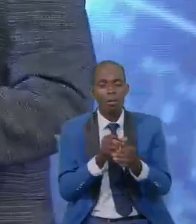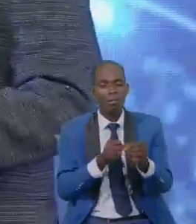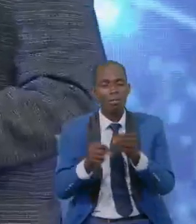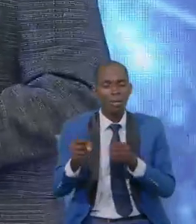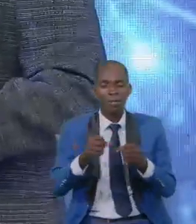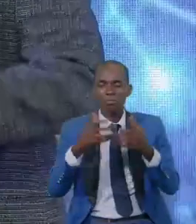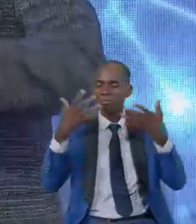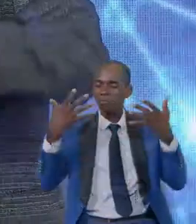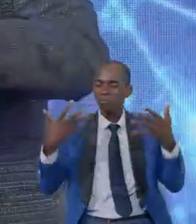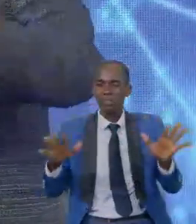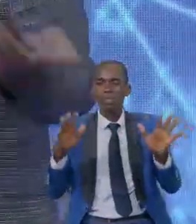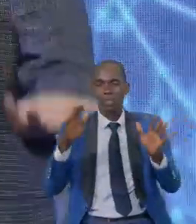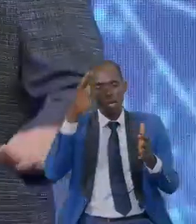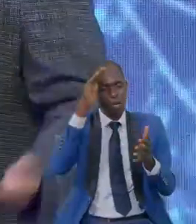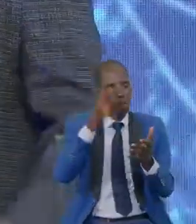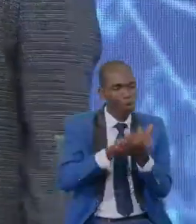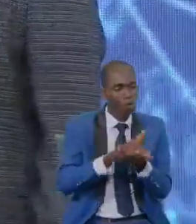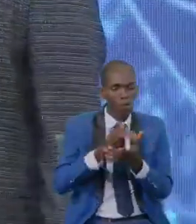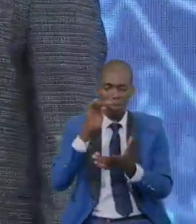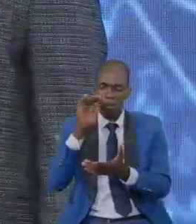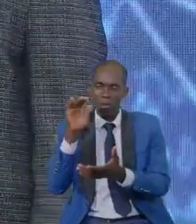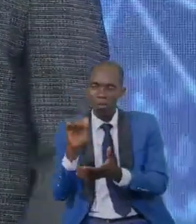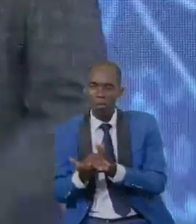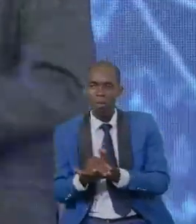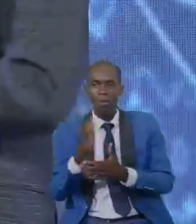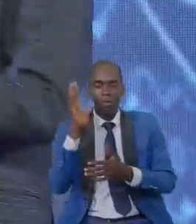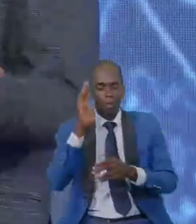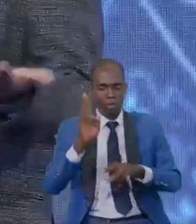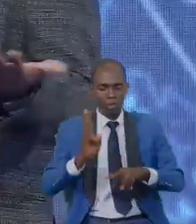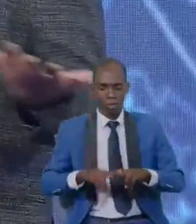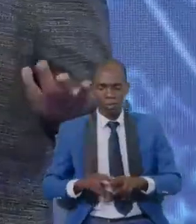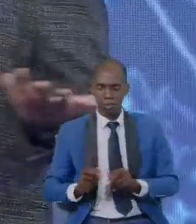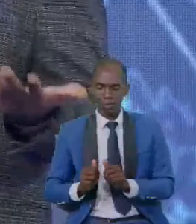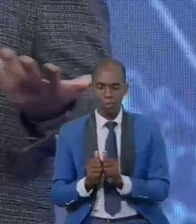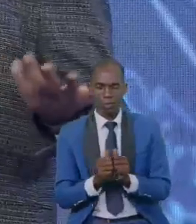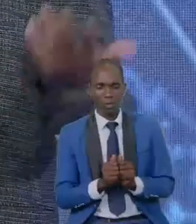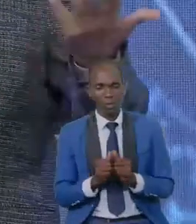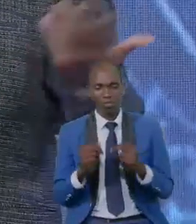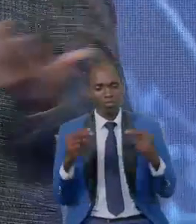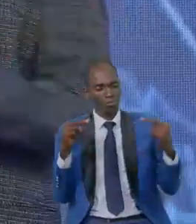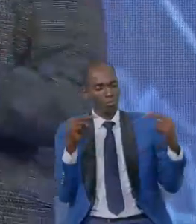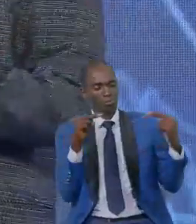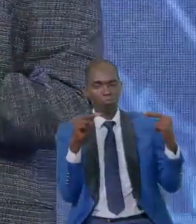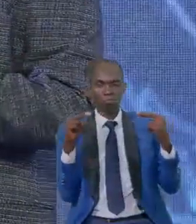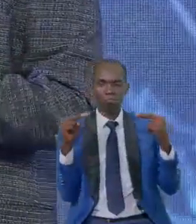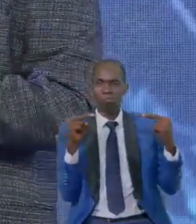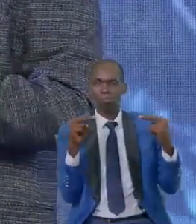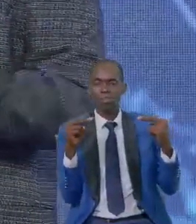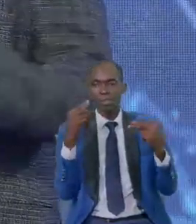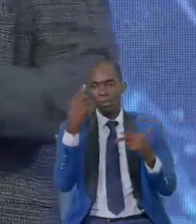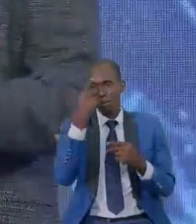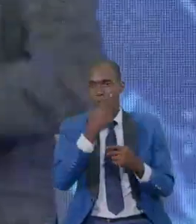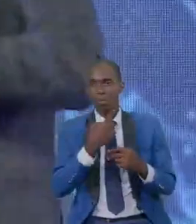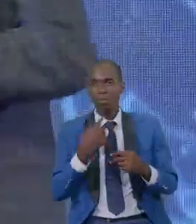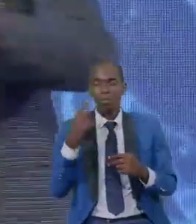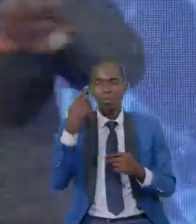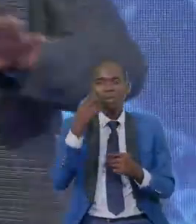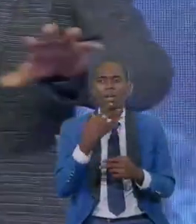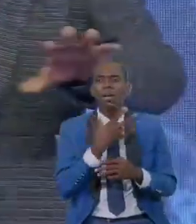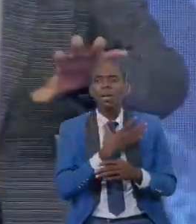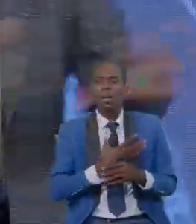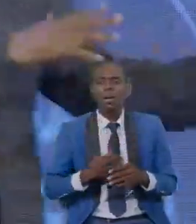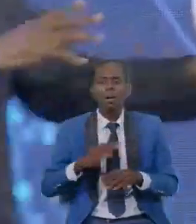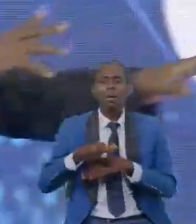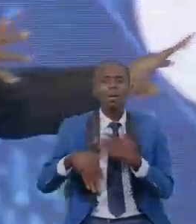over. Husband and wife will sit down. They look at one another face to face, and then all